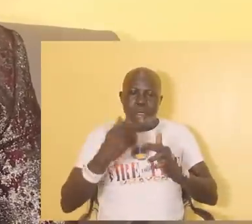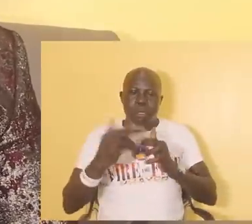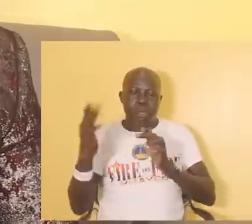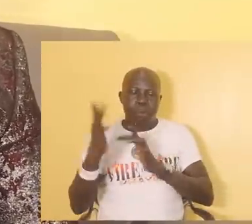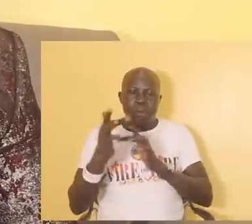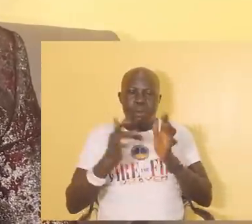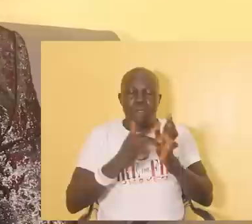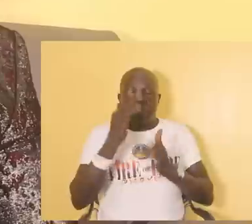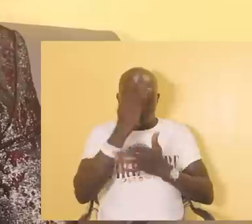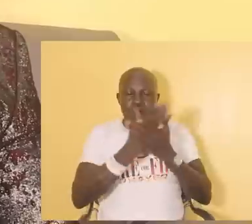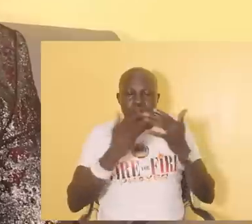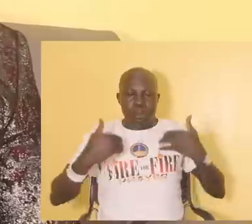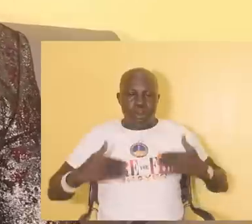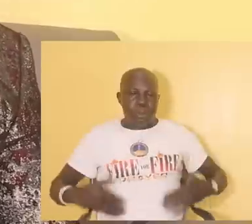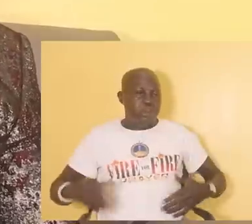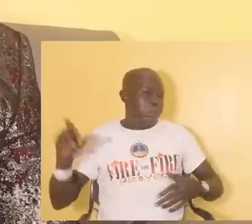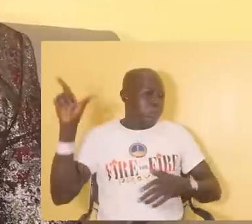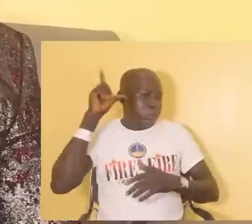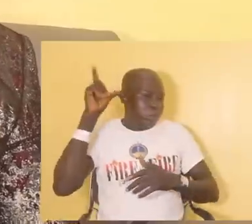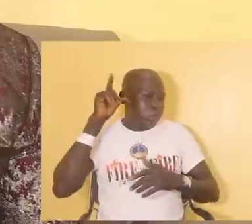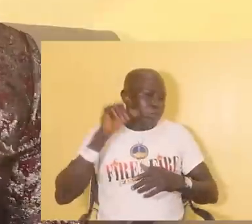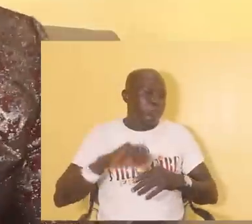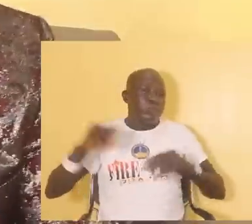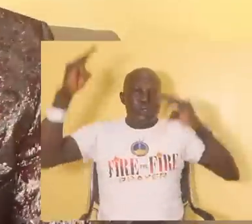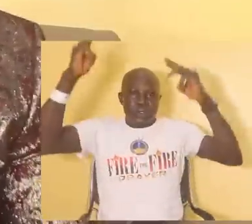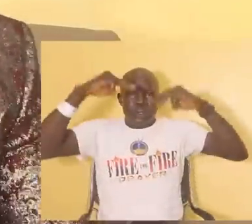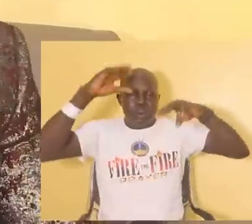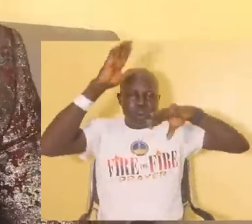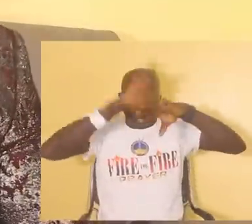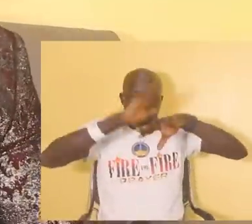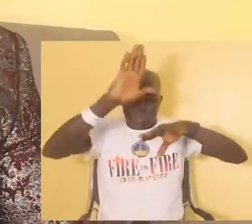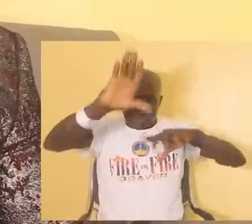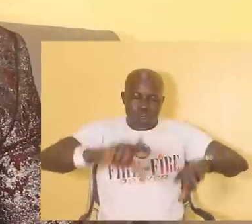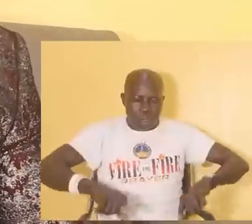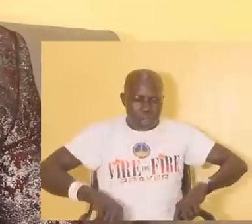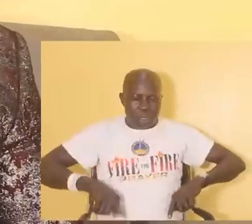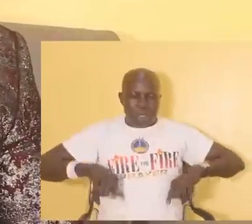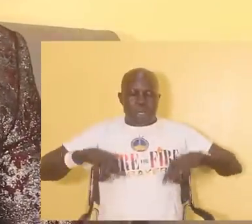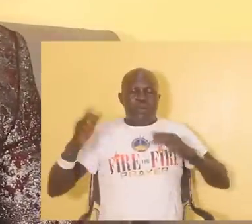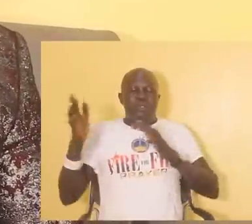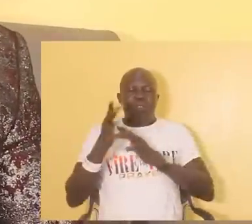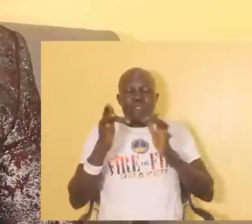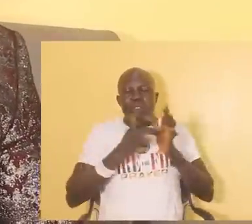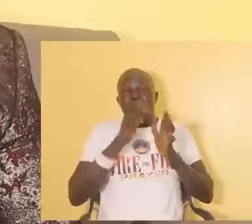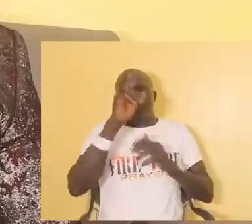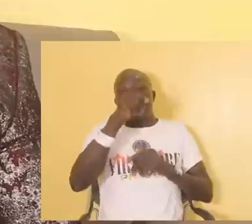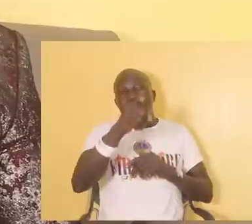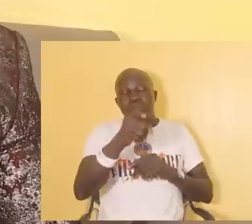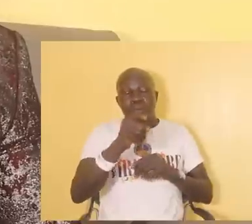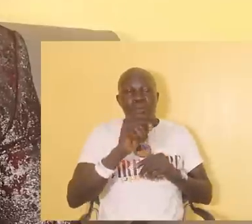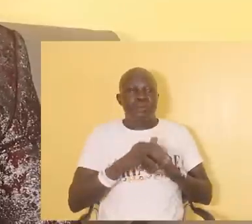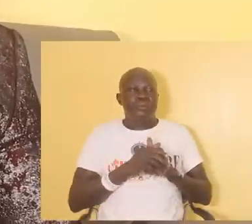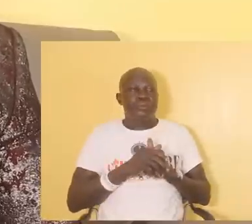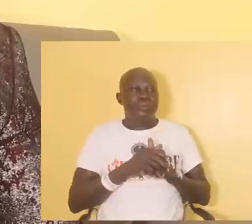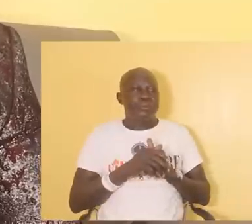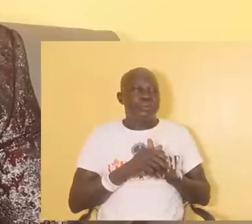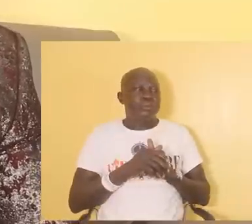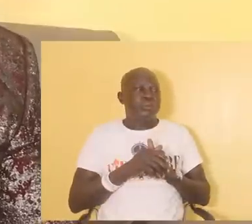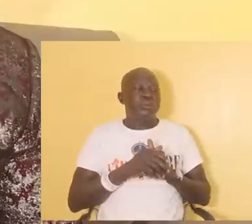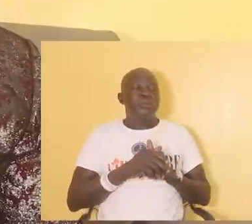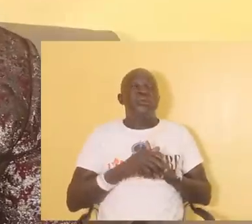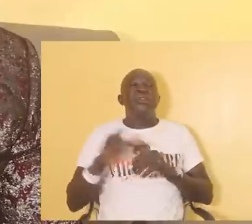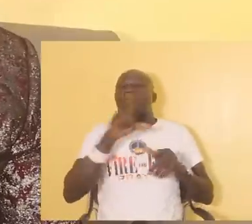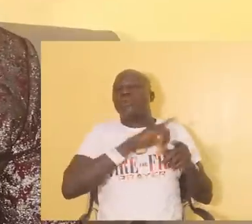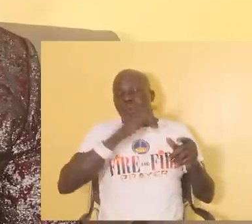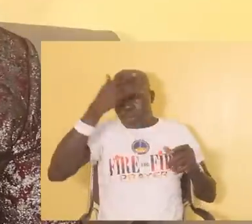come bomb lonely. Somebody is listening to me. Iri orun ma sele olori. Amen. The dew of heaven will shower on you. Tori pe Oluwa ni ka gbadura